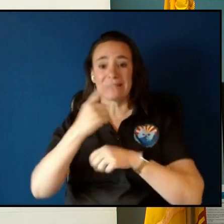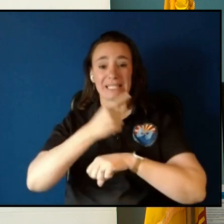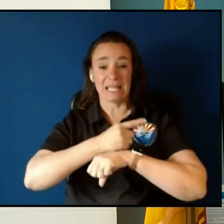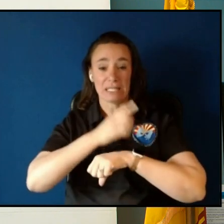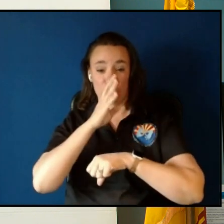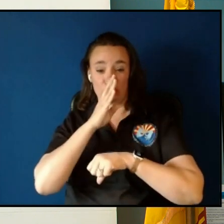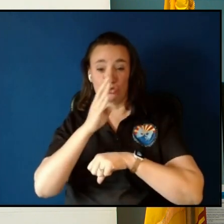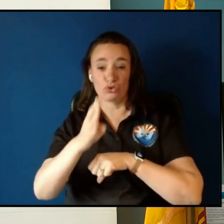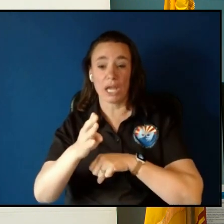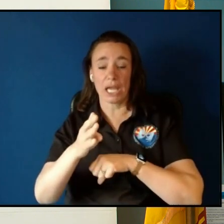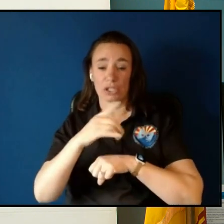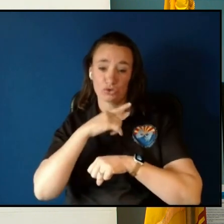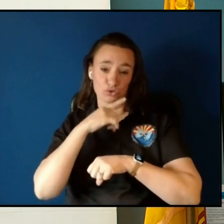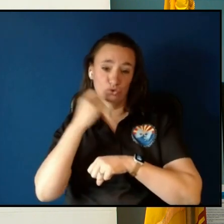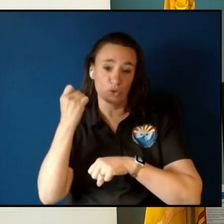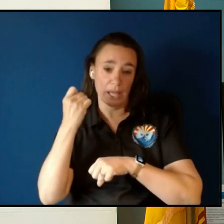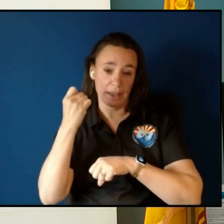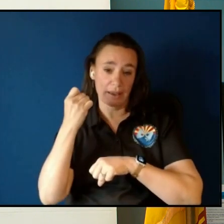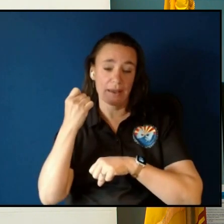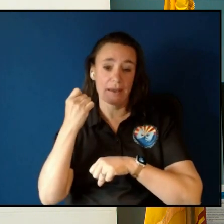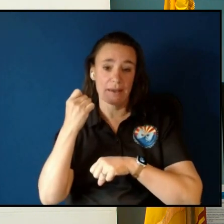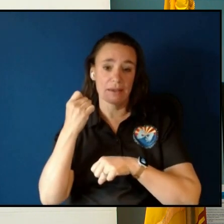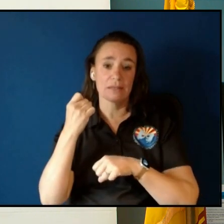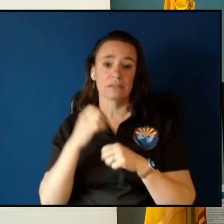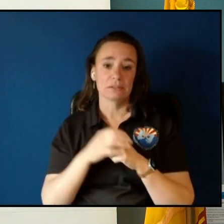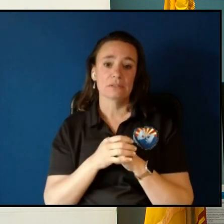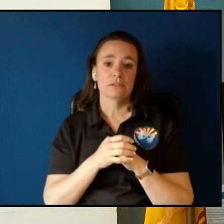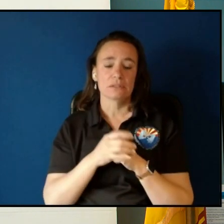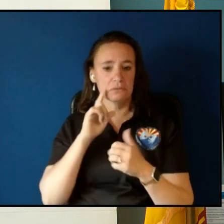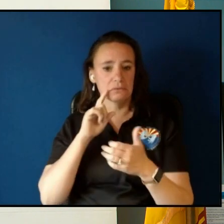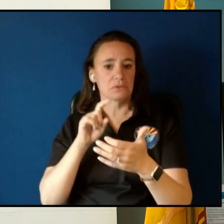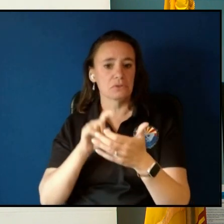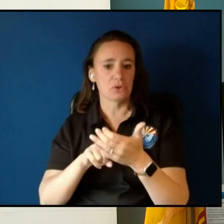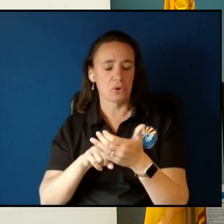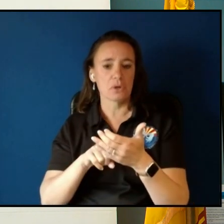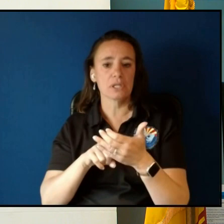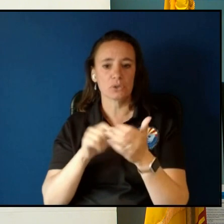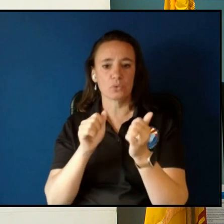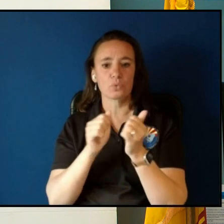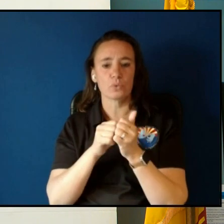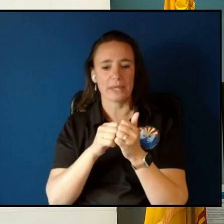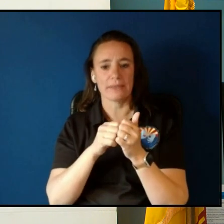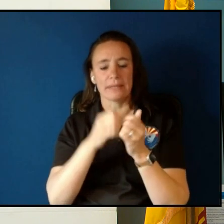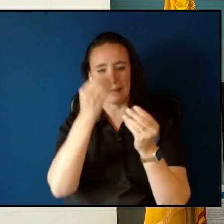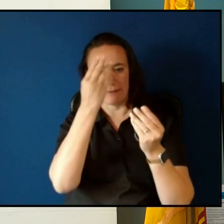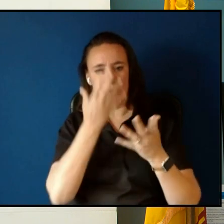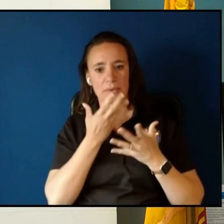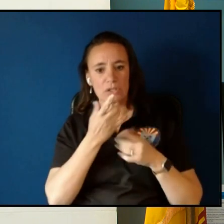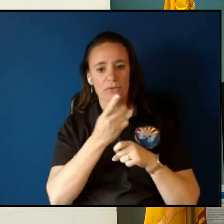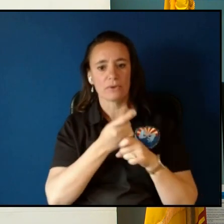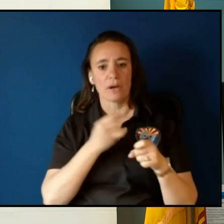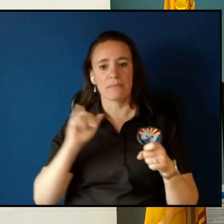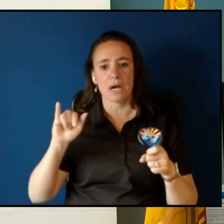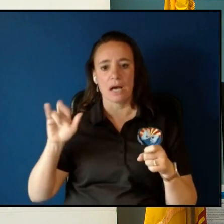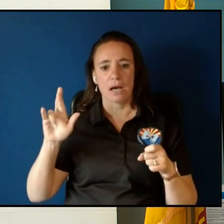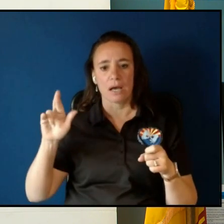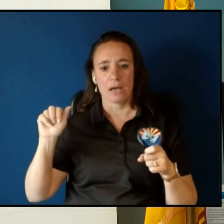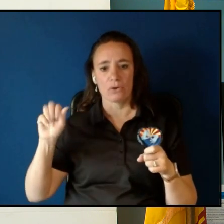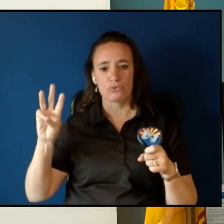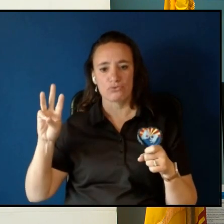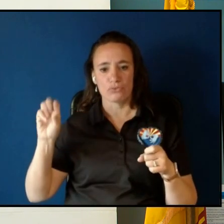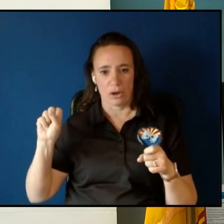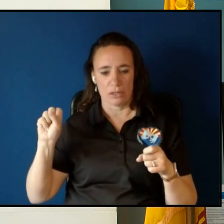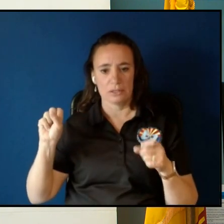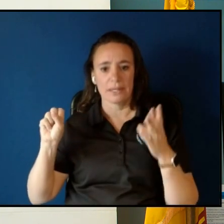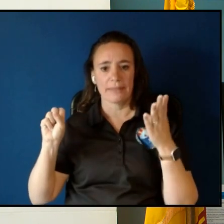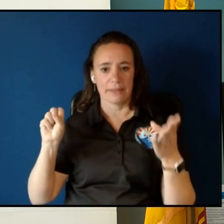really dry weather move in. And so we're able to see that by looking at that, the information coming off of that IRAWS site up there, right there in